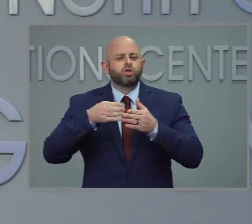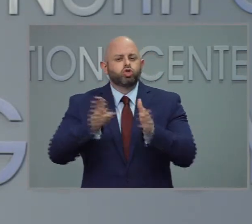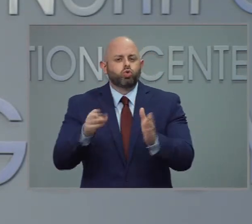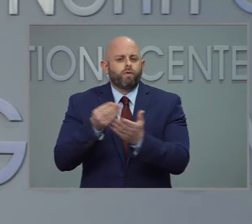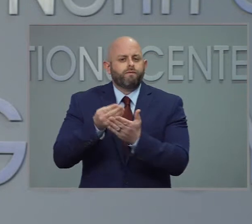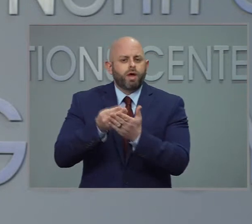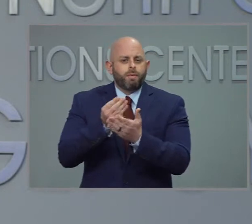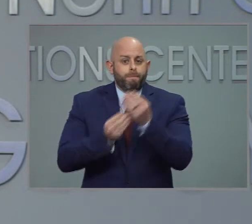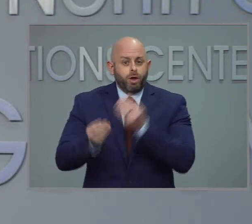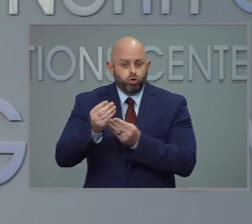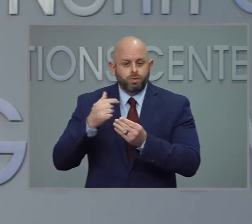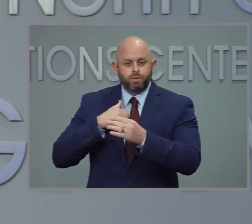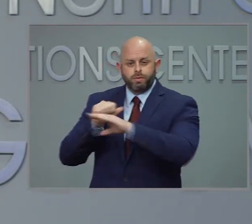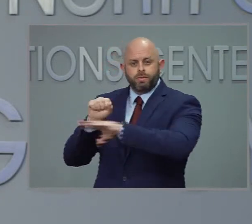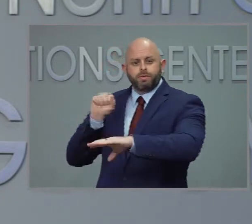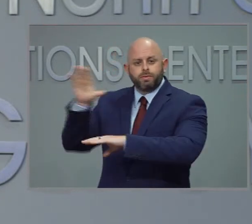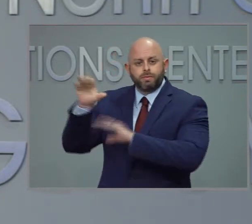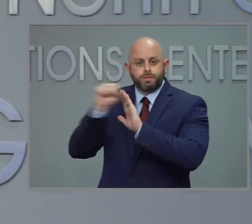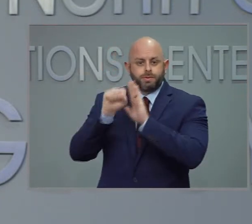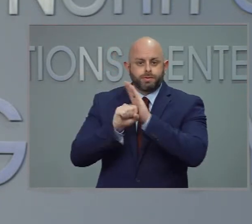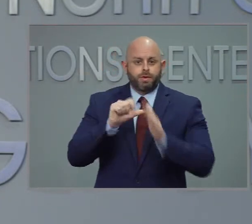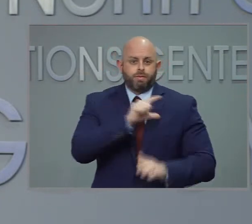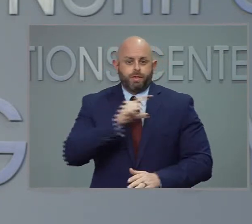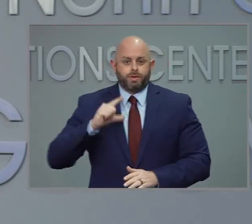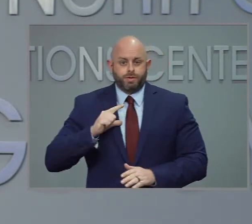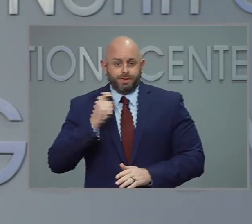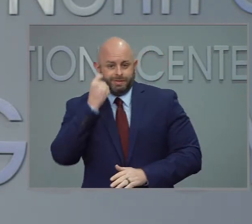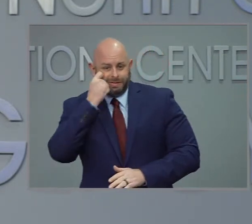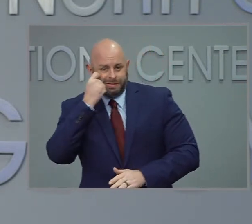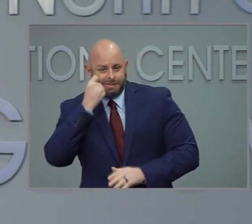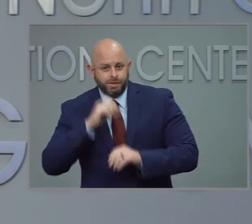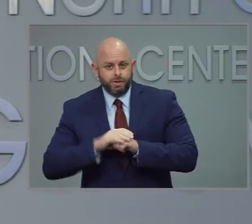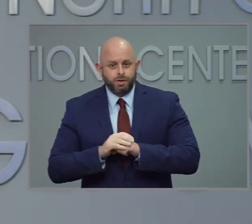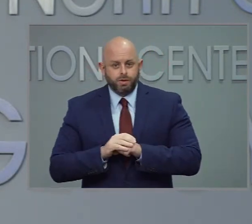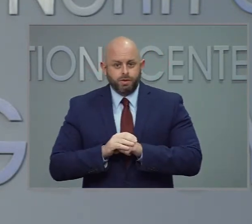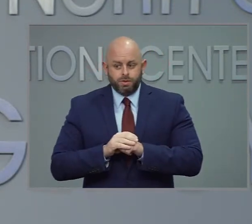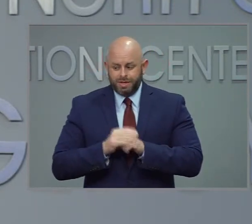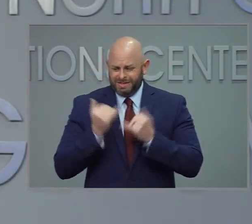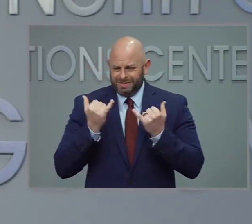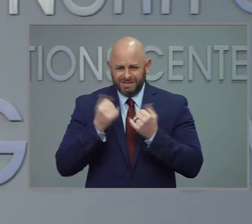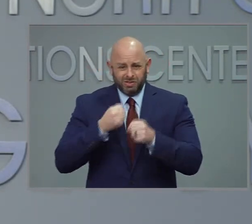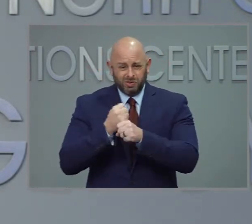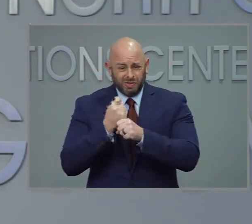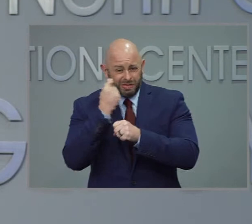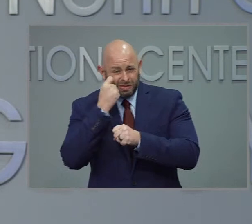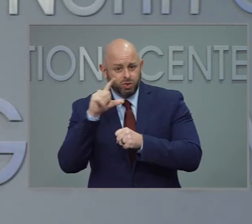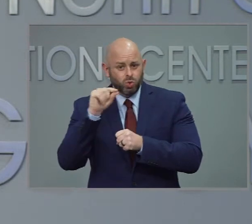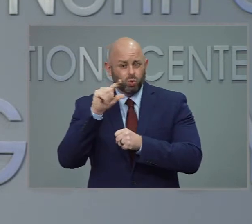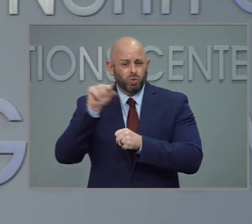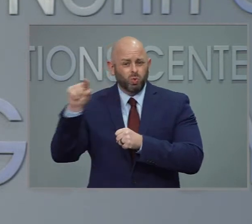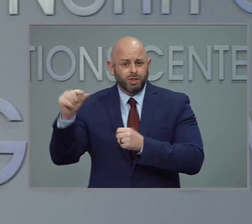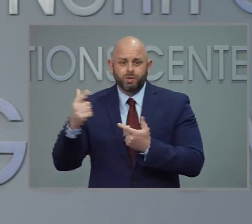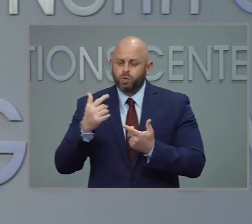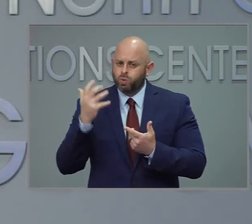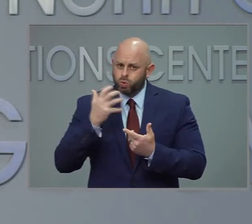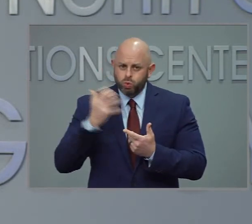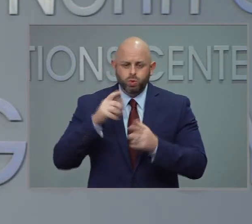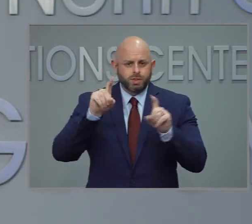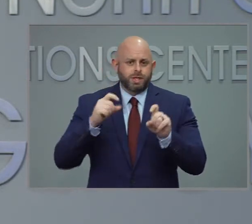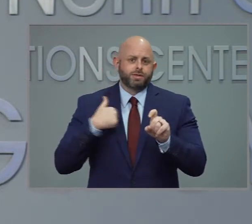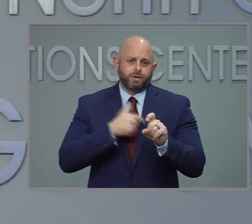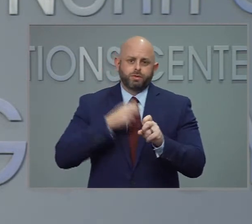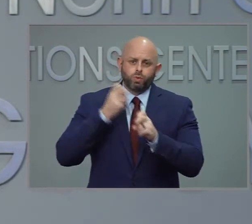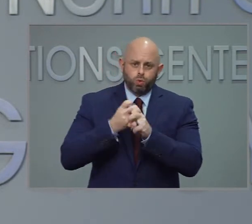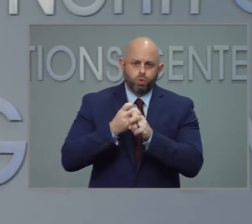to the state legislature. The past year has tested our state in ways that were once hard to imagine.